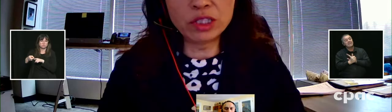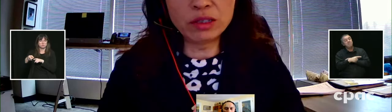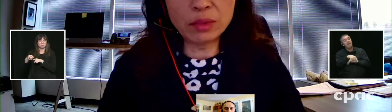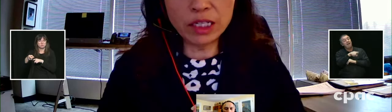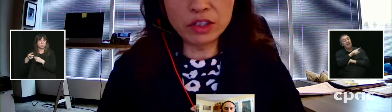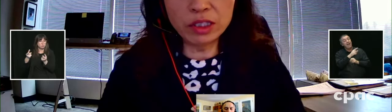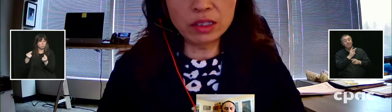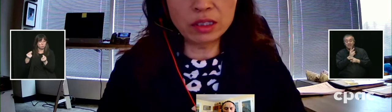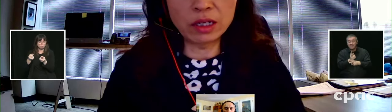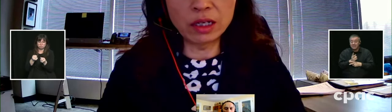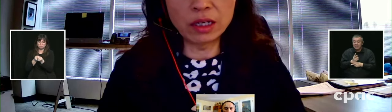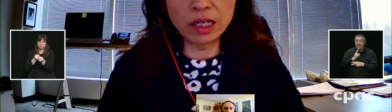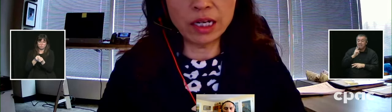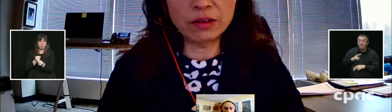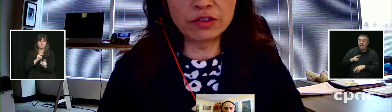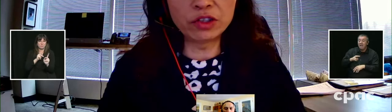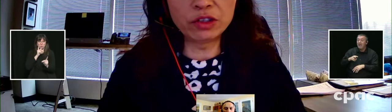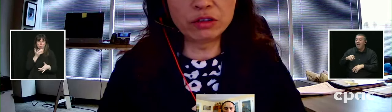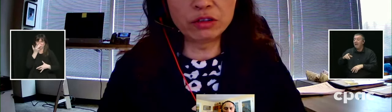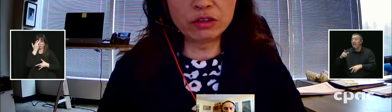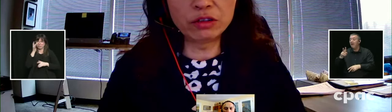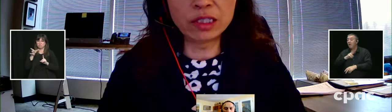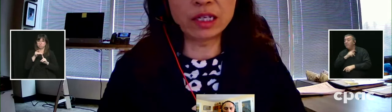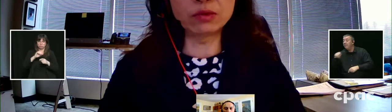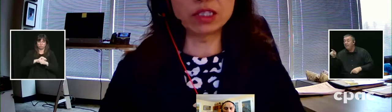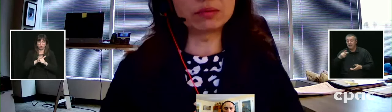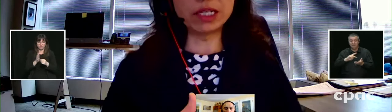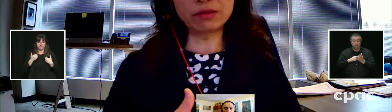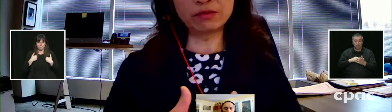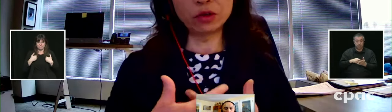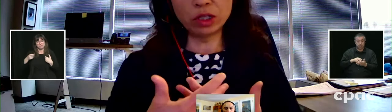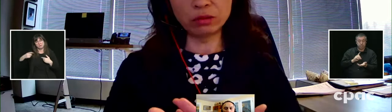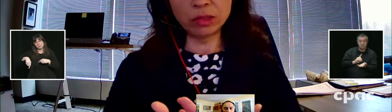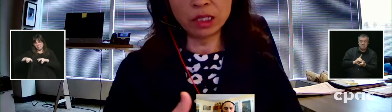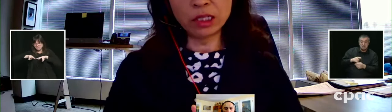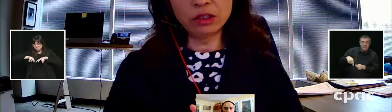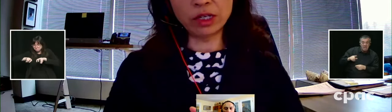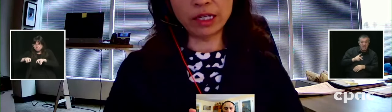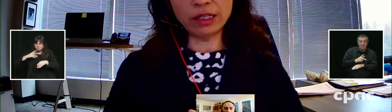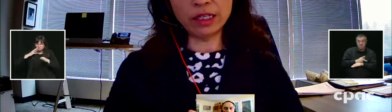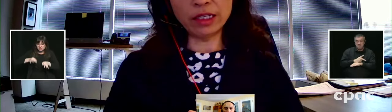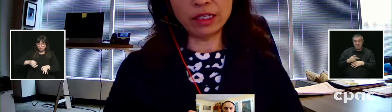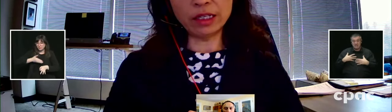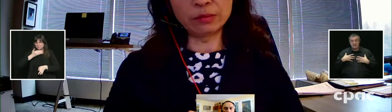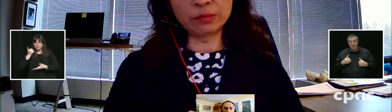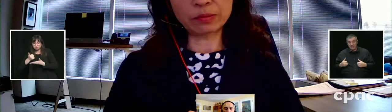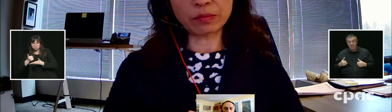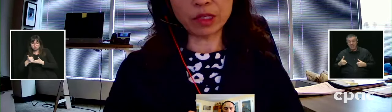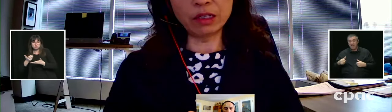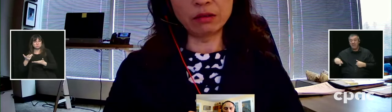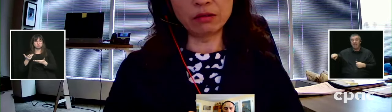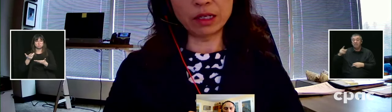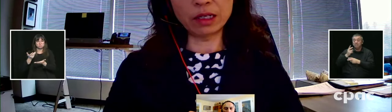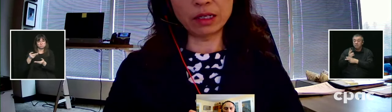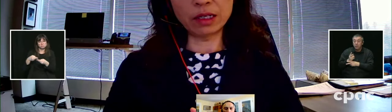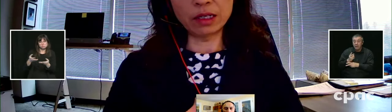are treating patients have to decide what's best for them. So I think,